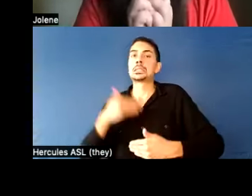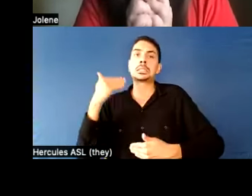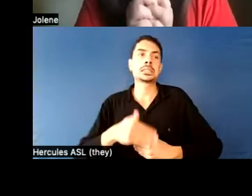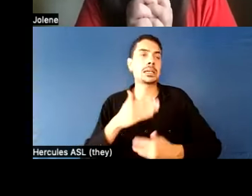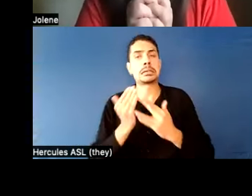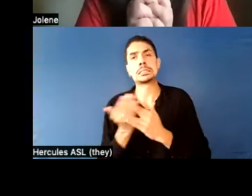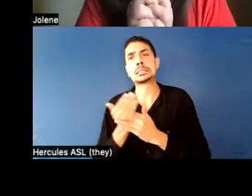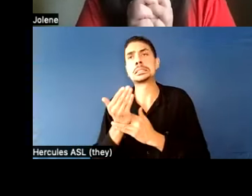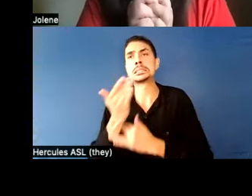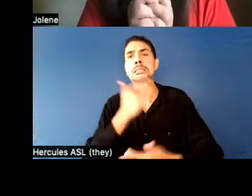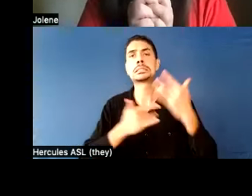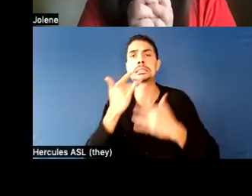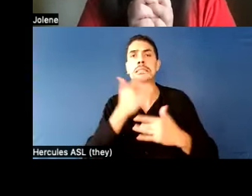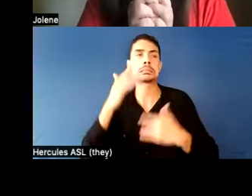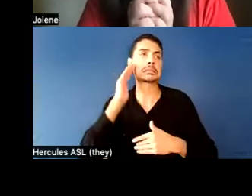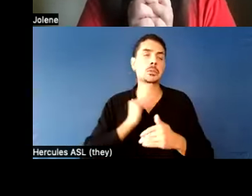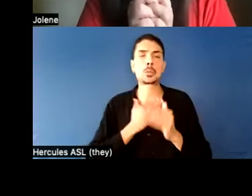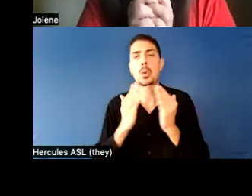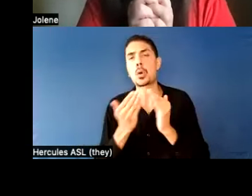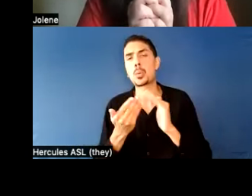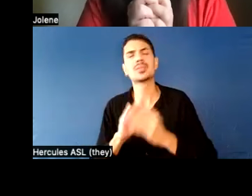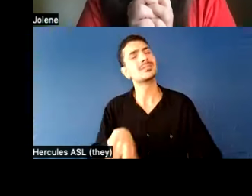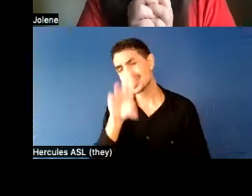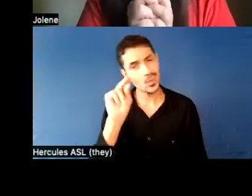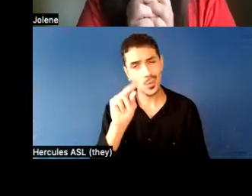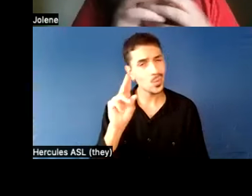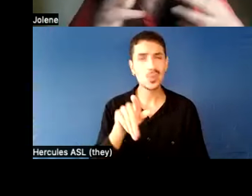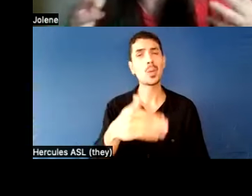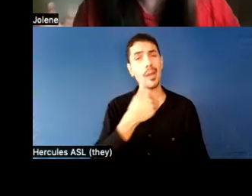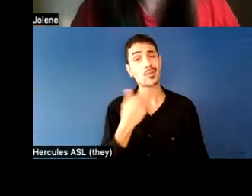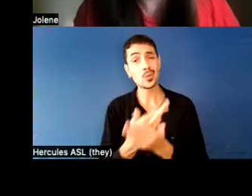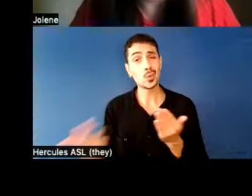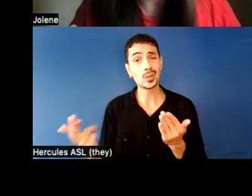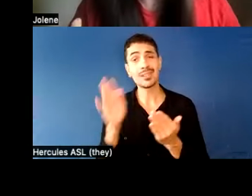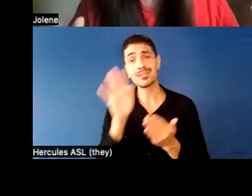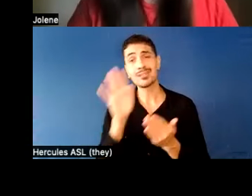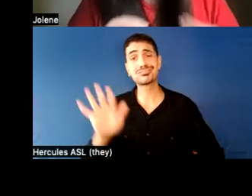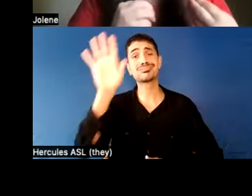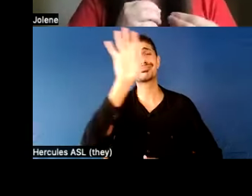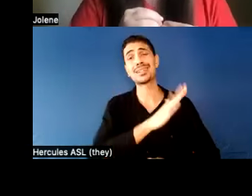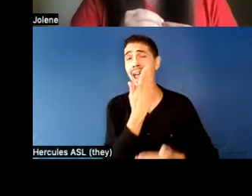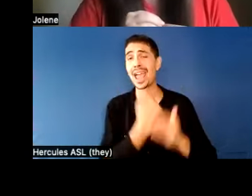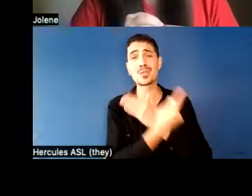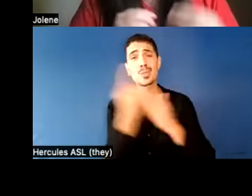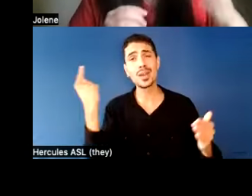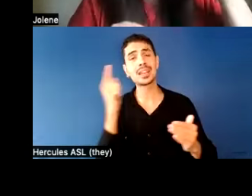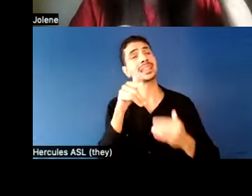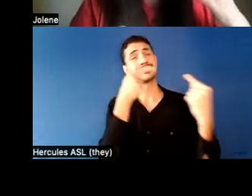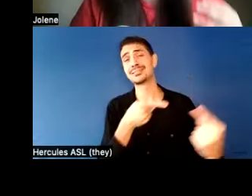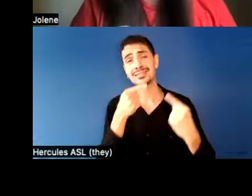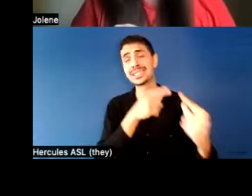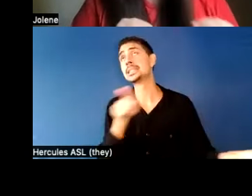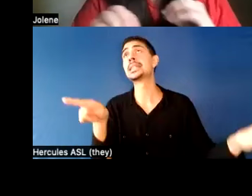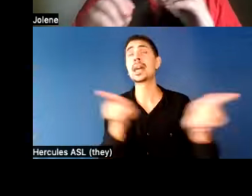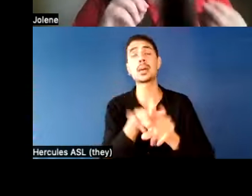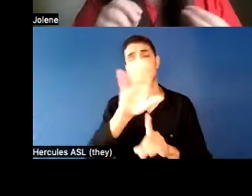point, you're not. There's communities all across your state, your region, you're everywhere, that are dealing with some of the same things,